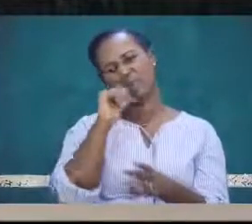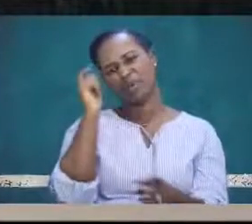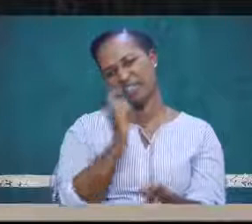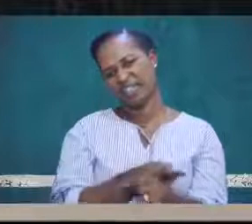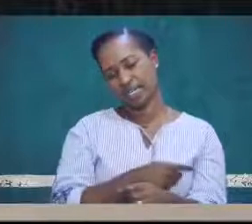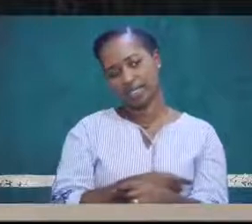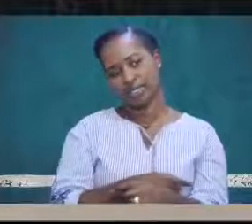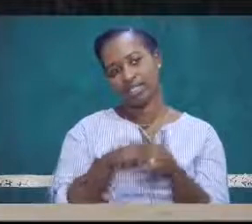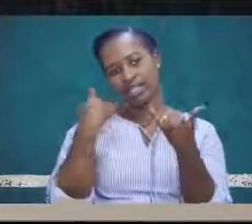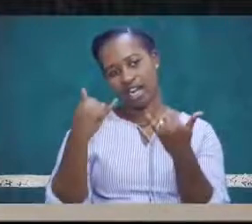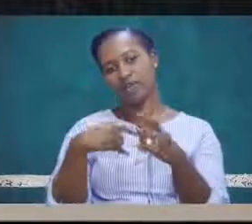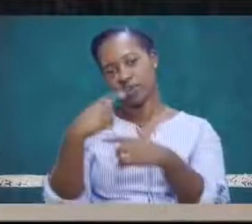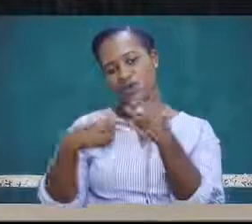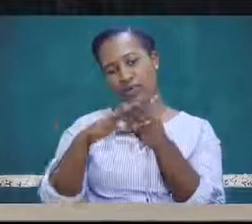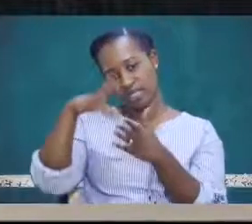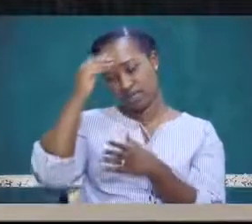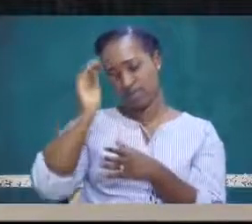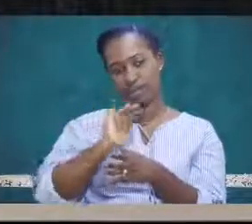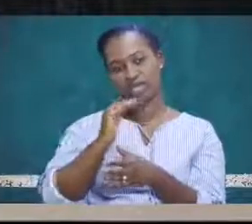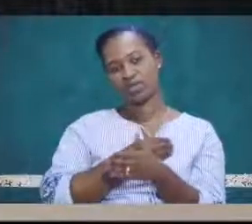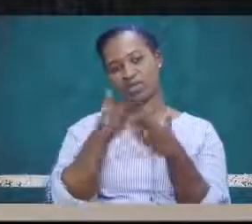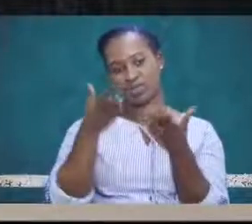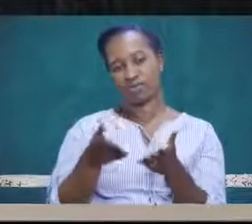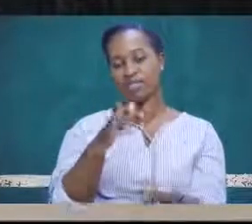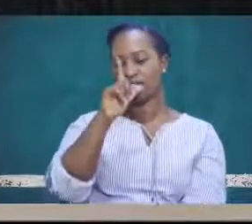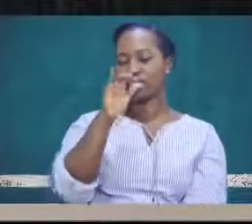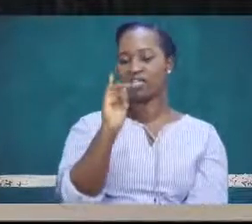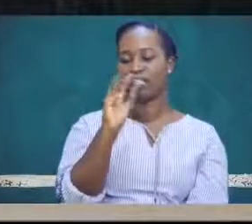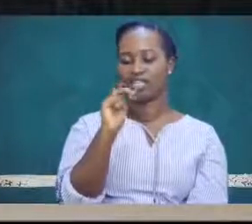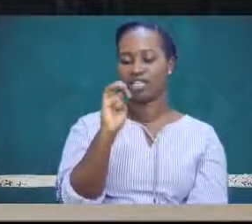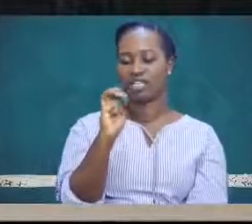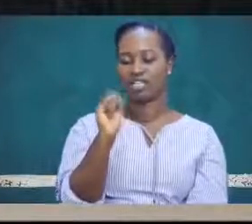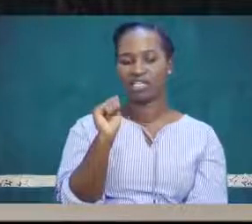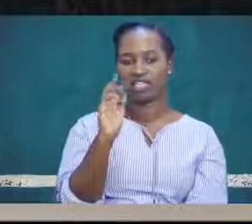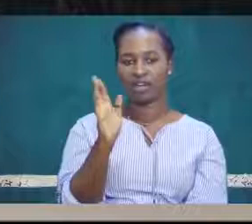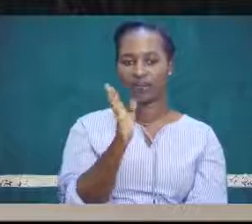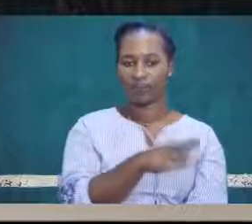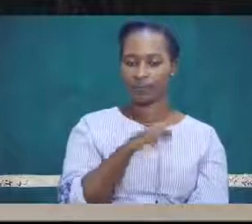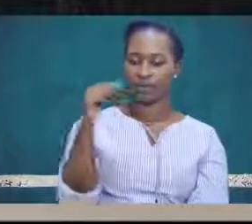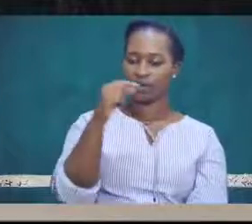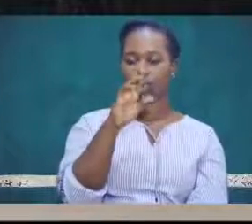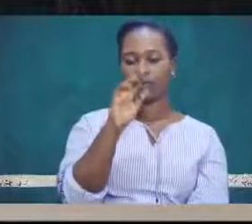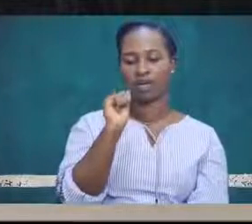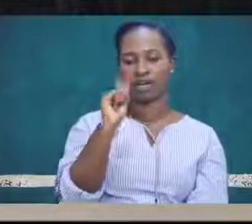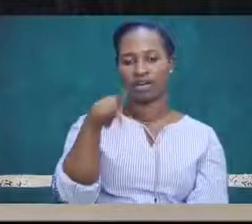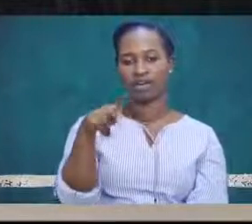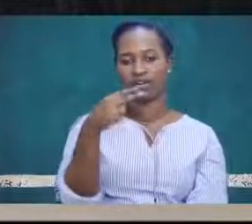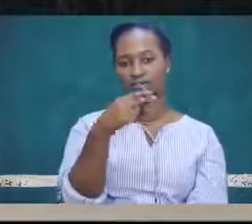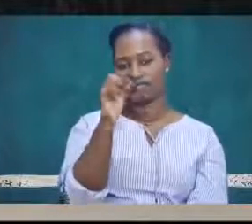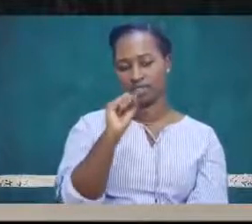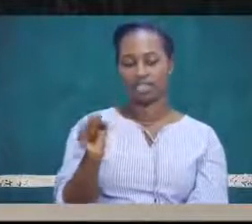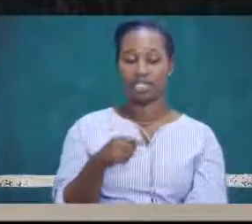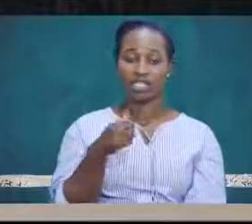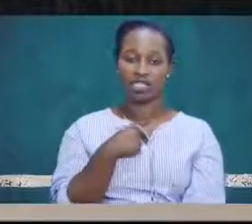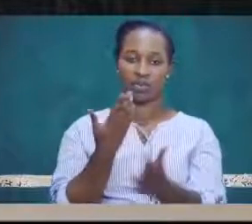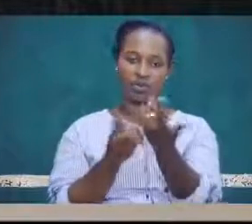Then let's go to our today's lesson, which is linear graphs. Linear graphs. And I expect you to be able to plot